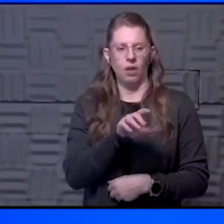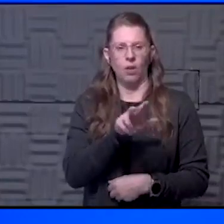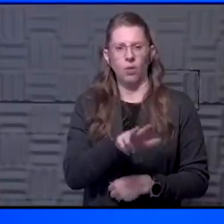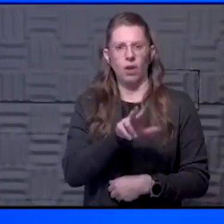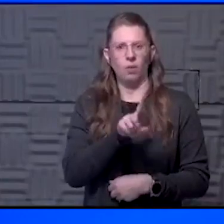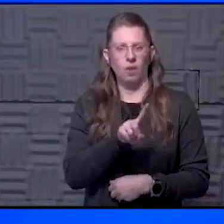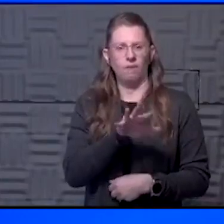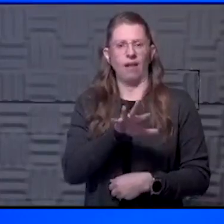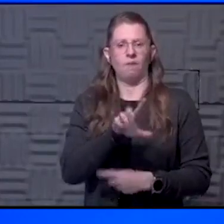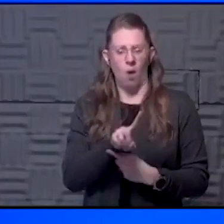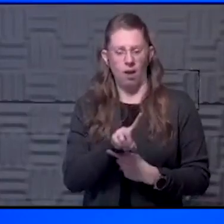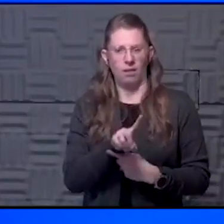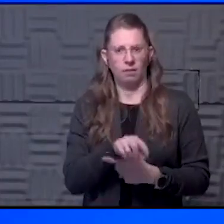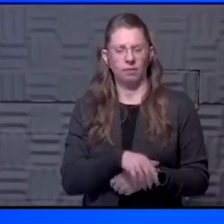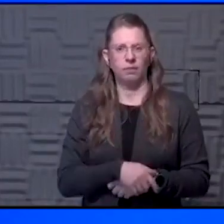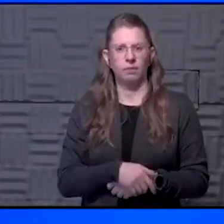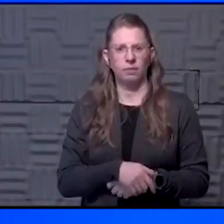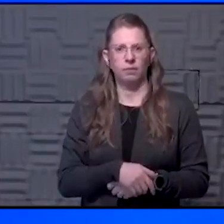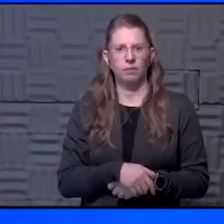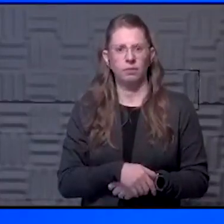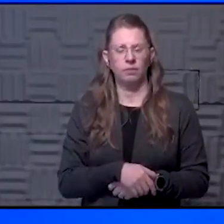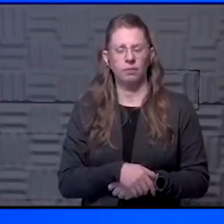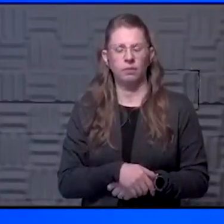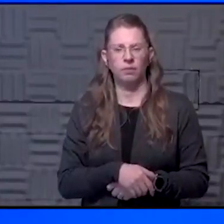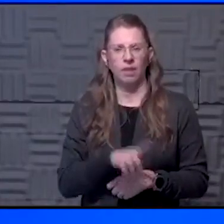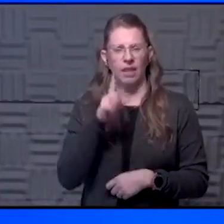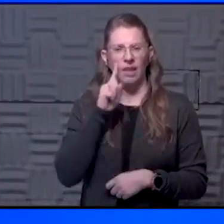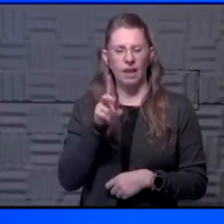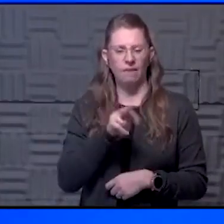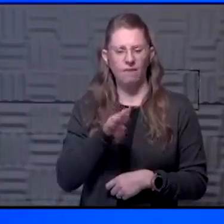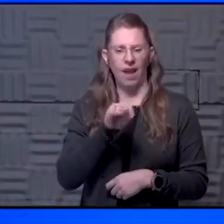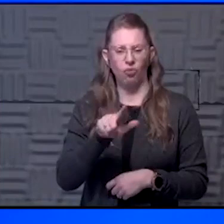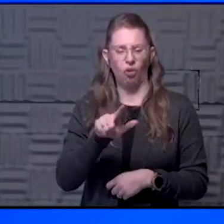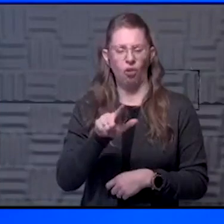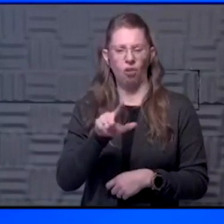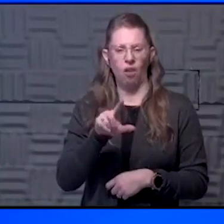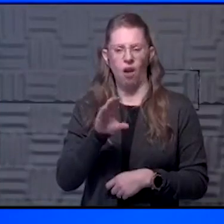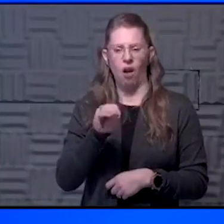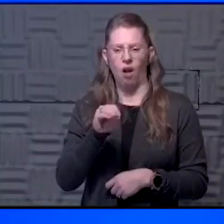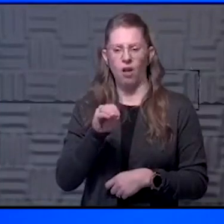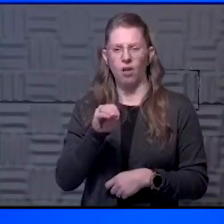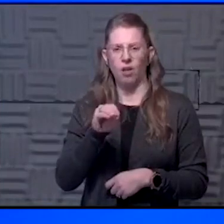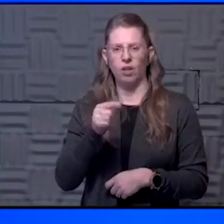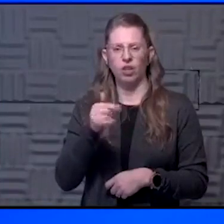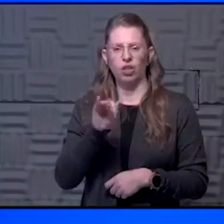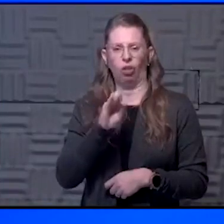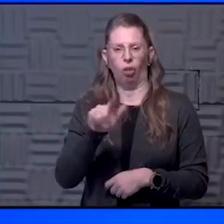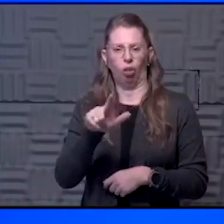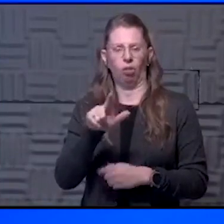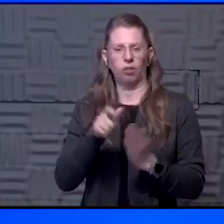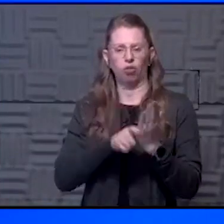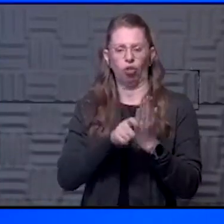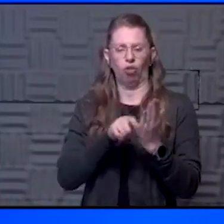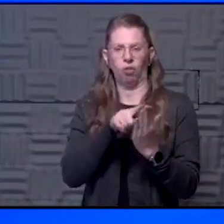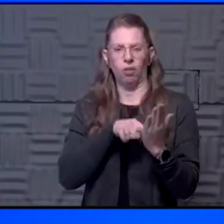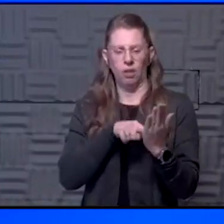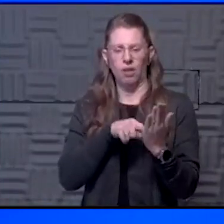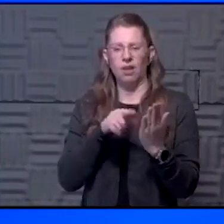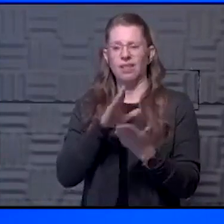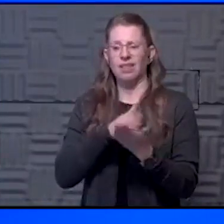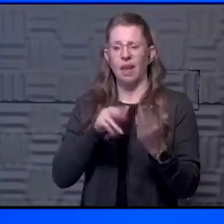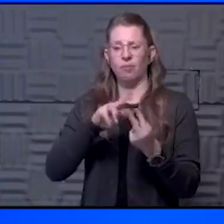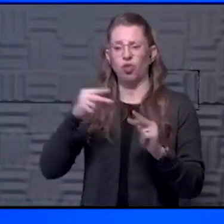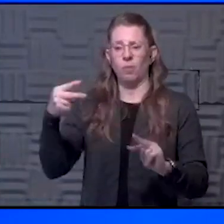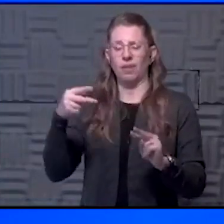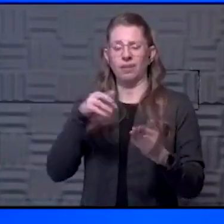that. So from some, I think it was in Virological, the journal, there was some genomic studies done that